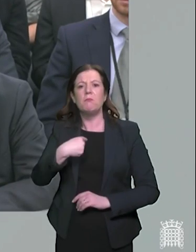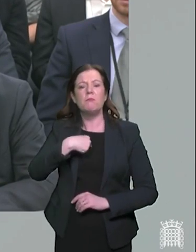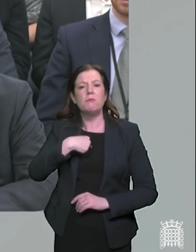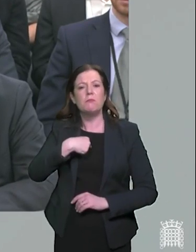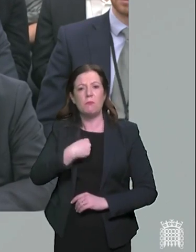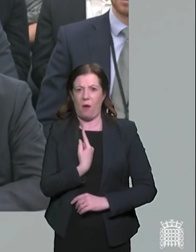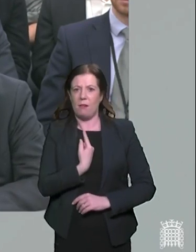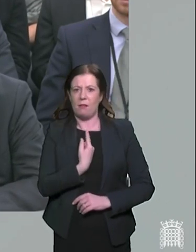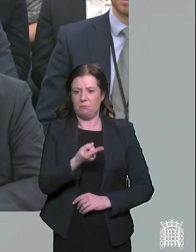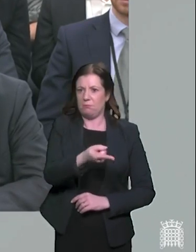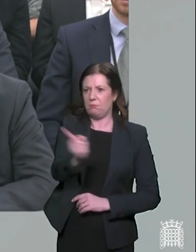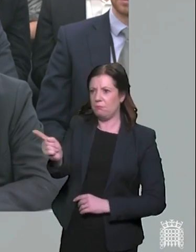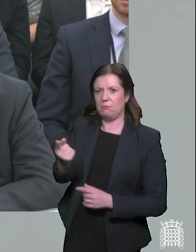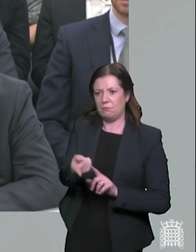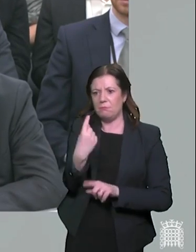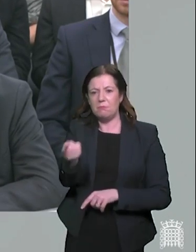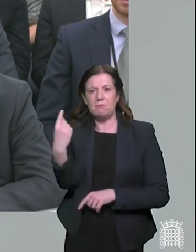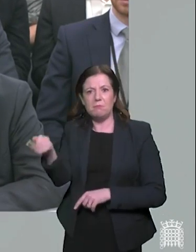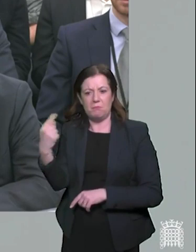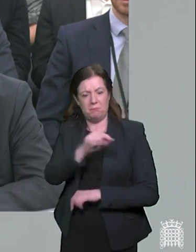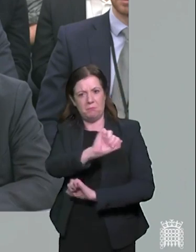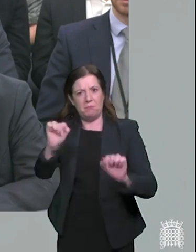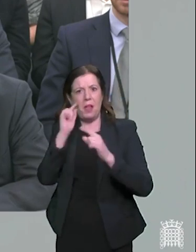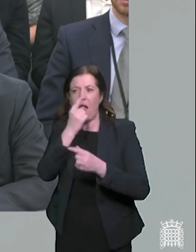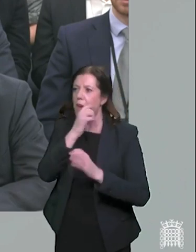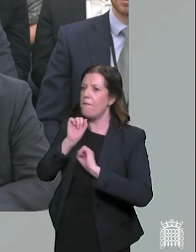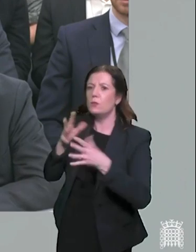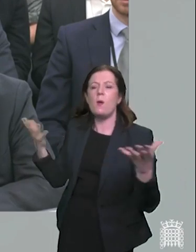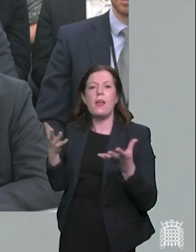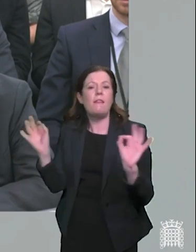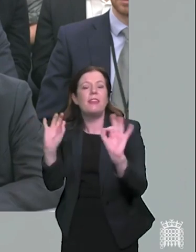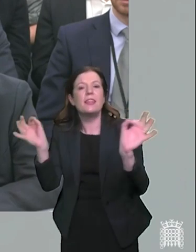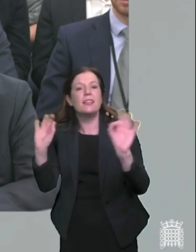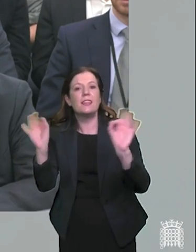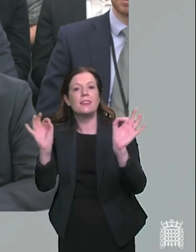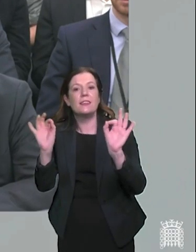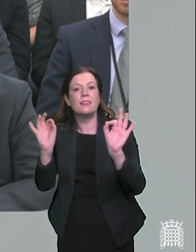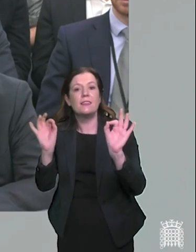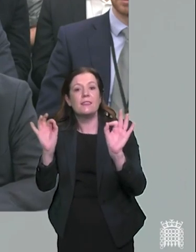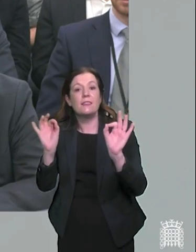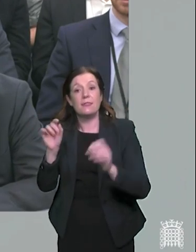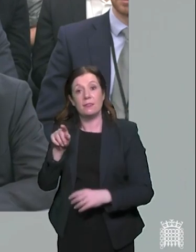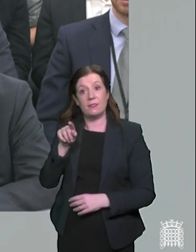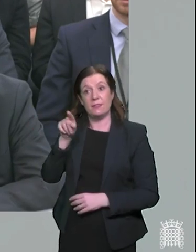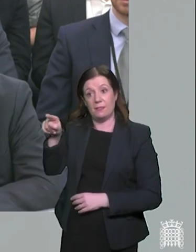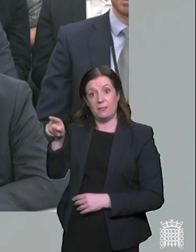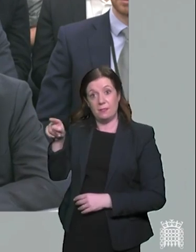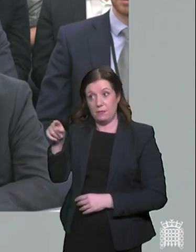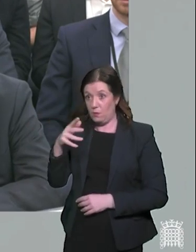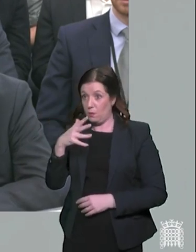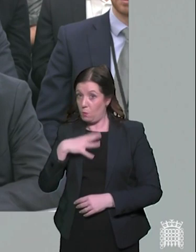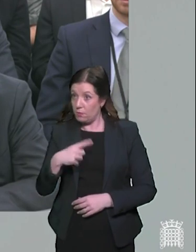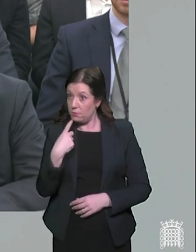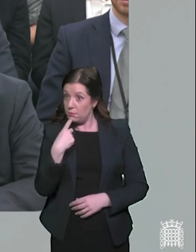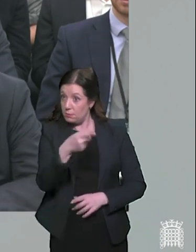chance to explain themselves with their own oral evidence. I don't think you seriously mean to accuse those individuals